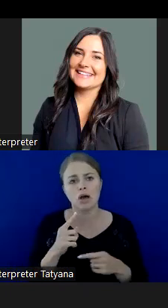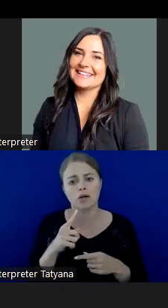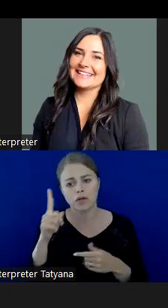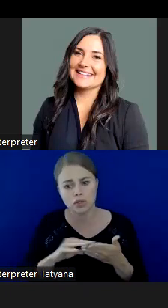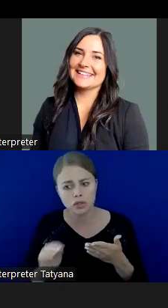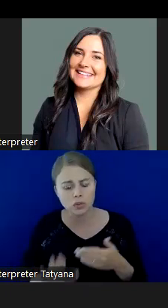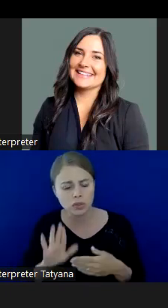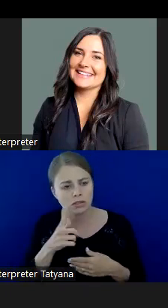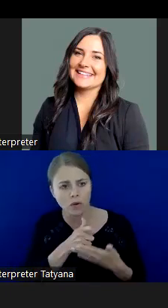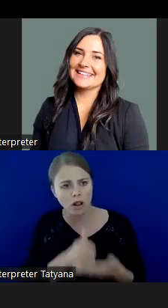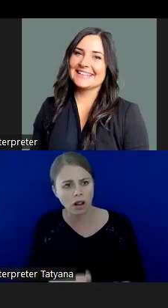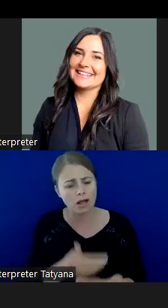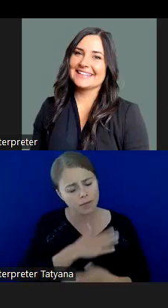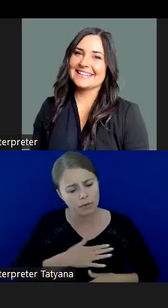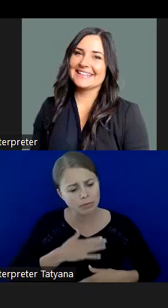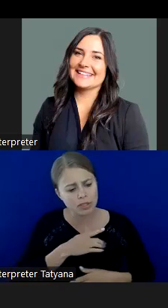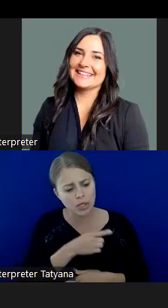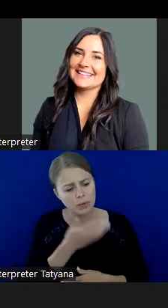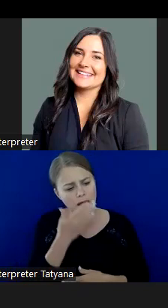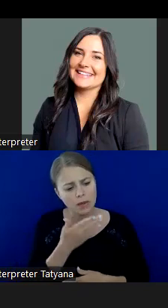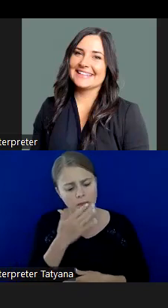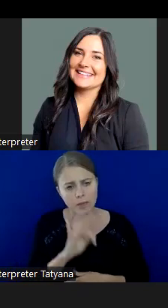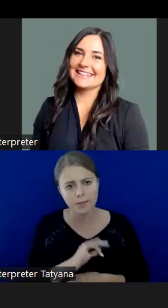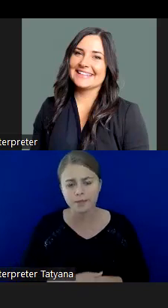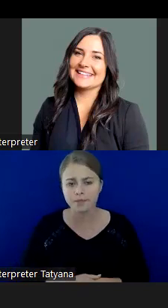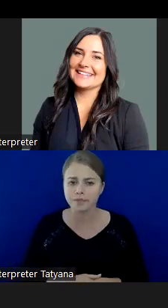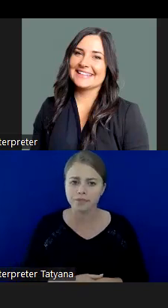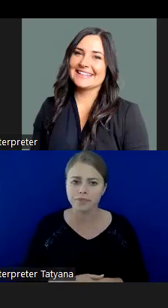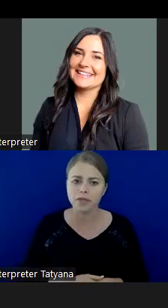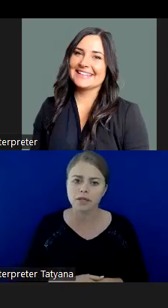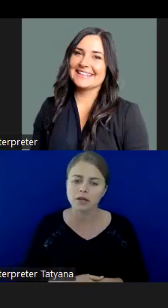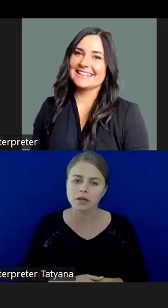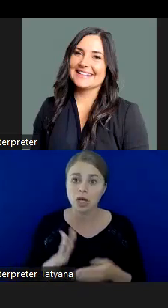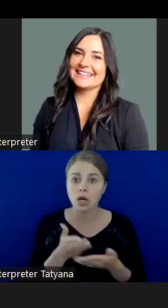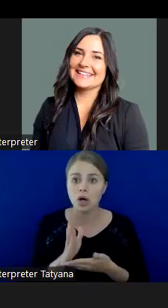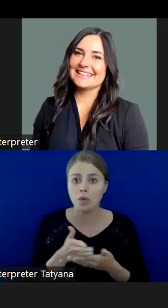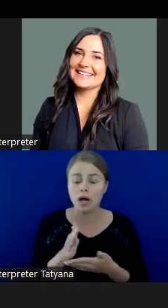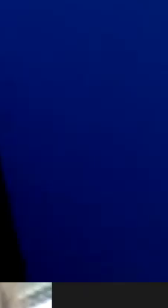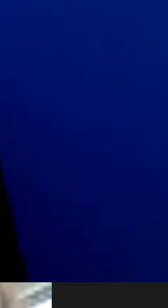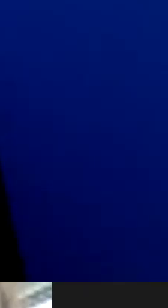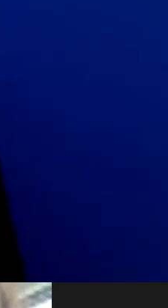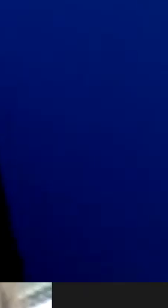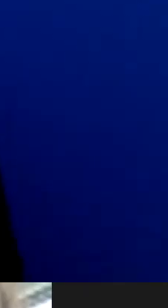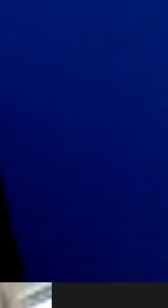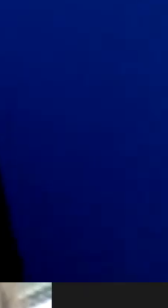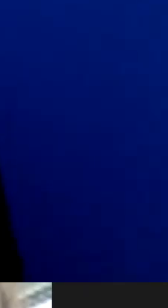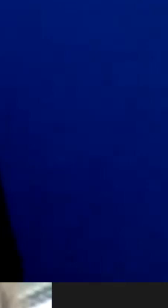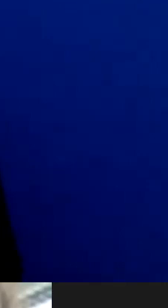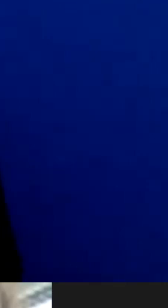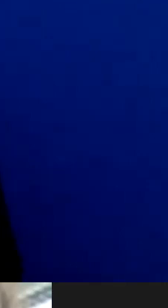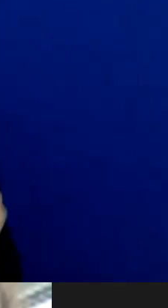help. We appreciate you. Thank you. All right, and I am going to share my